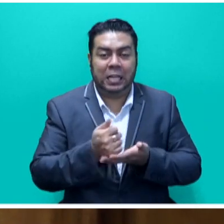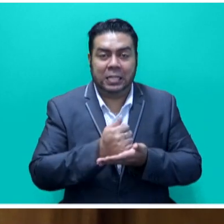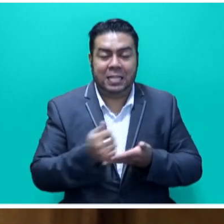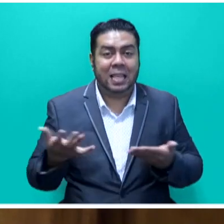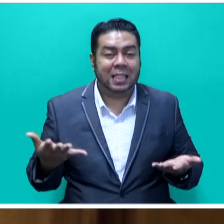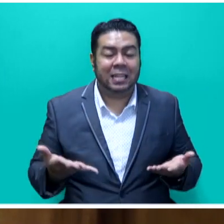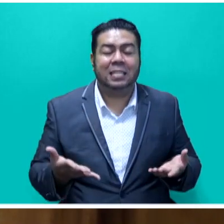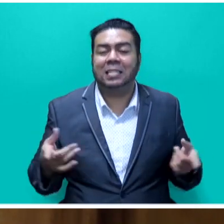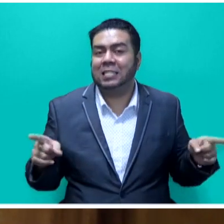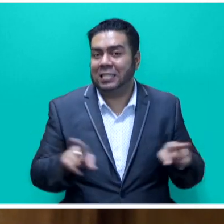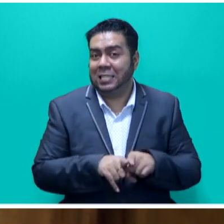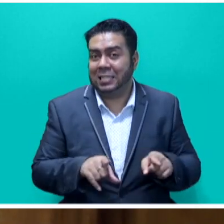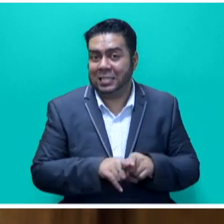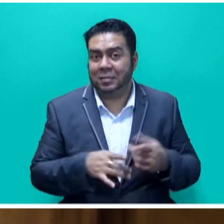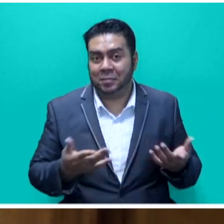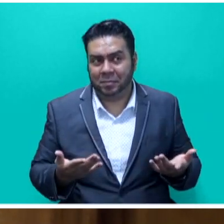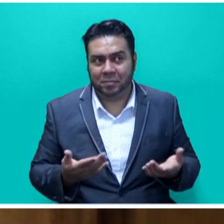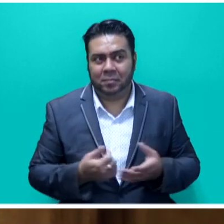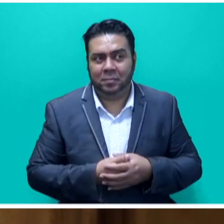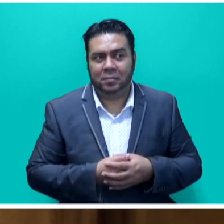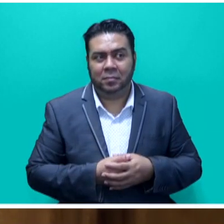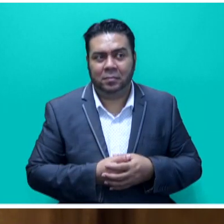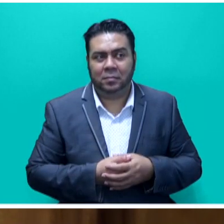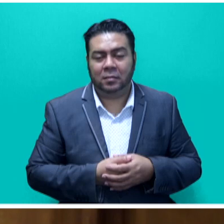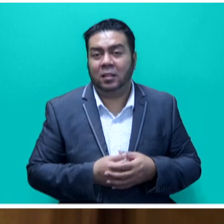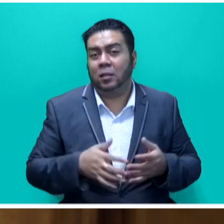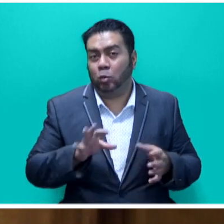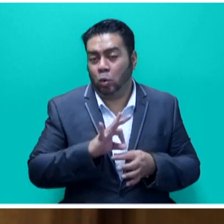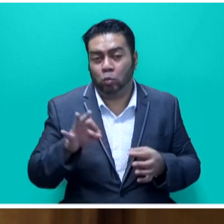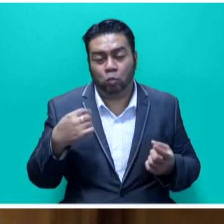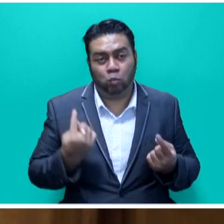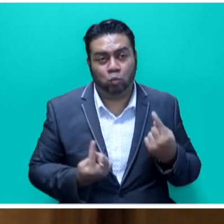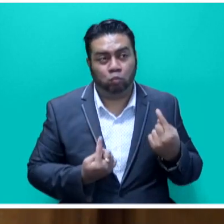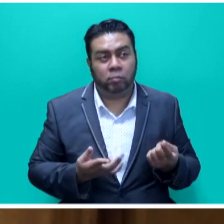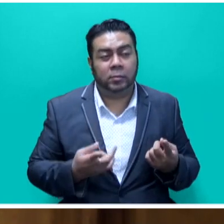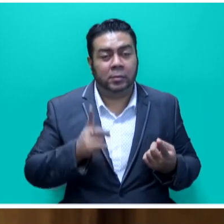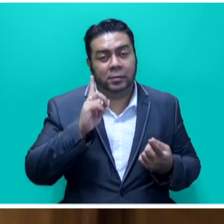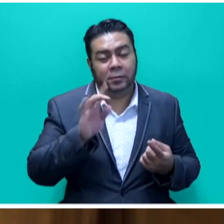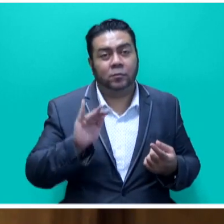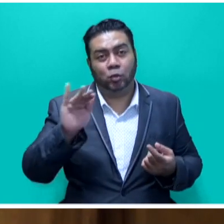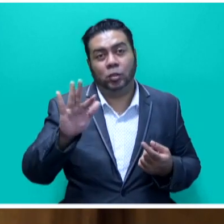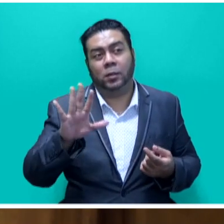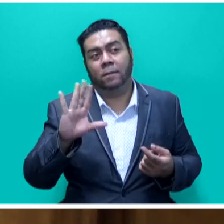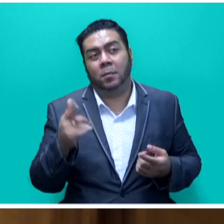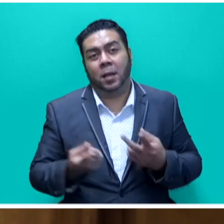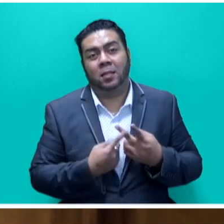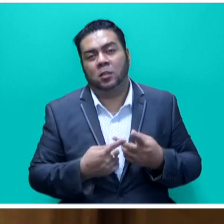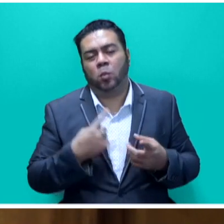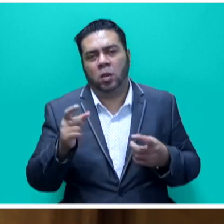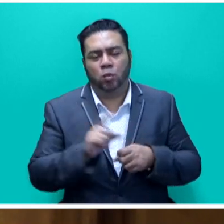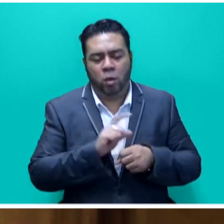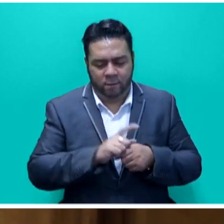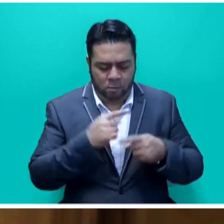same commitments we are asking of all nations. Because if we don't only seek a little hopeful future from others, we create it for ourselves,